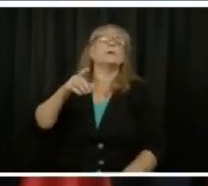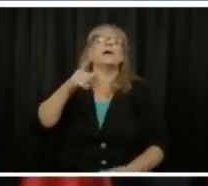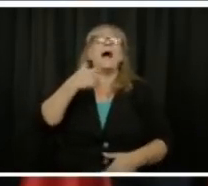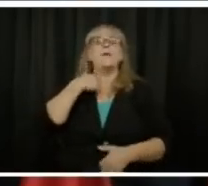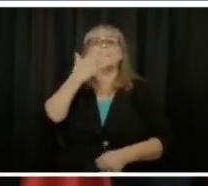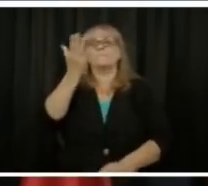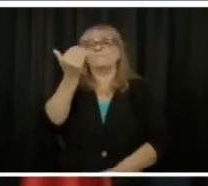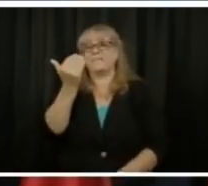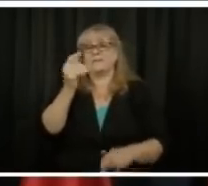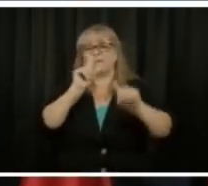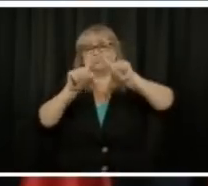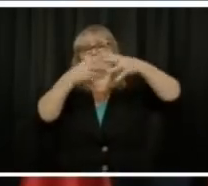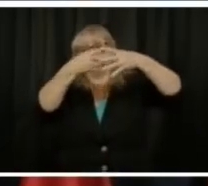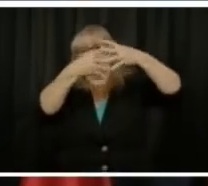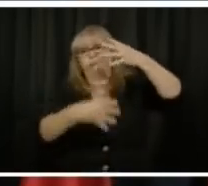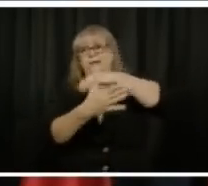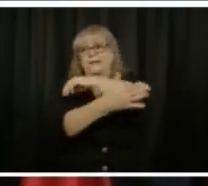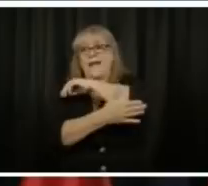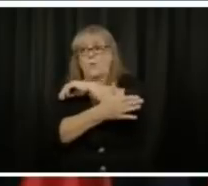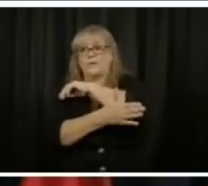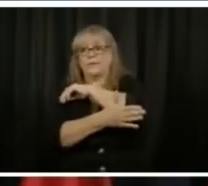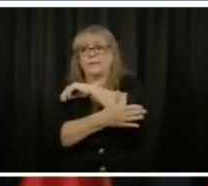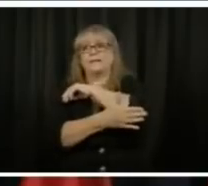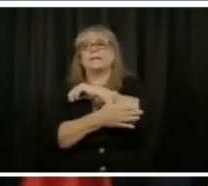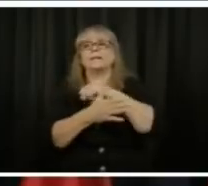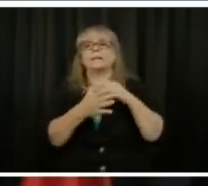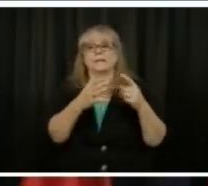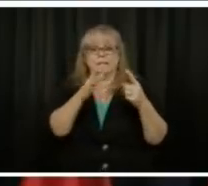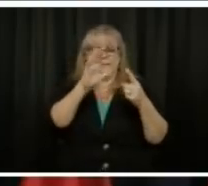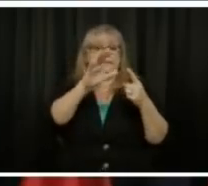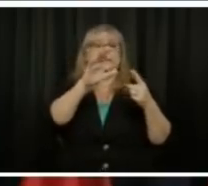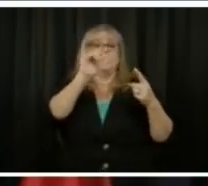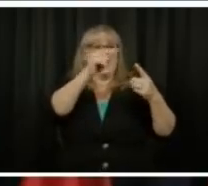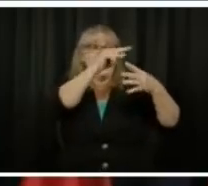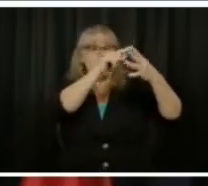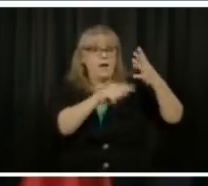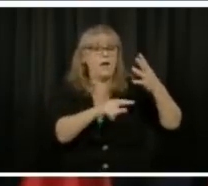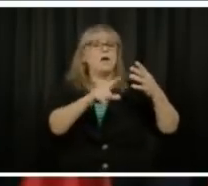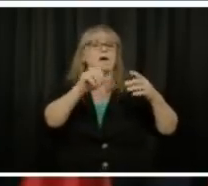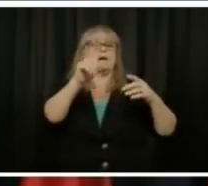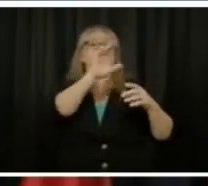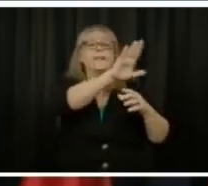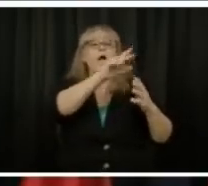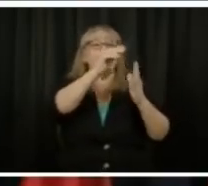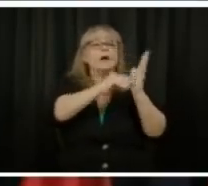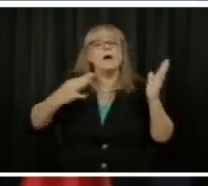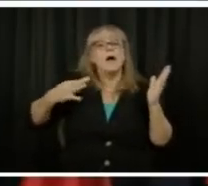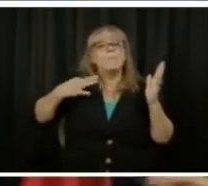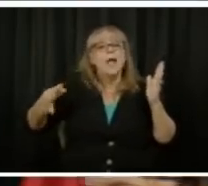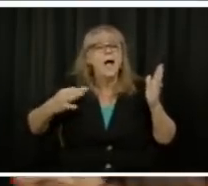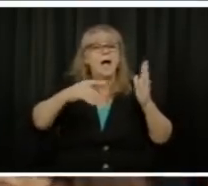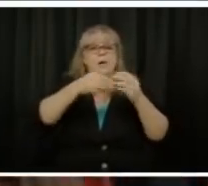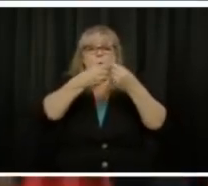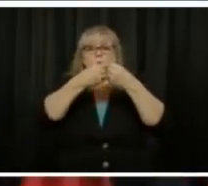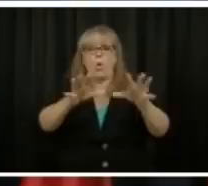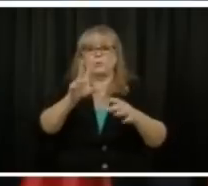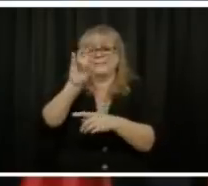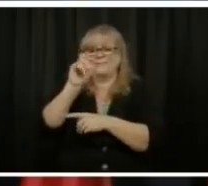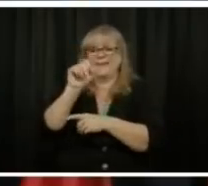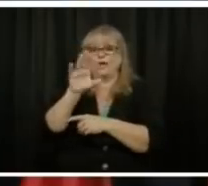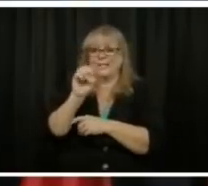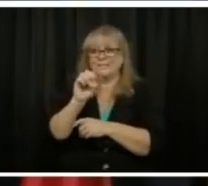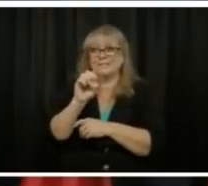their variances, and also I was wondering if the 8 counties that have gone back to safer at home are in addition to the 15, or if those are included in the